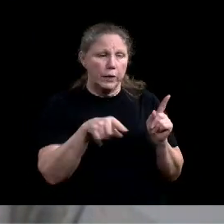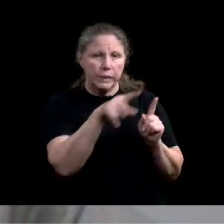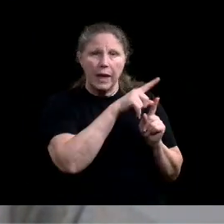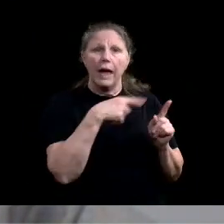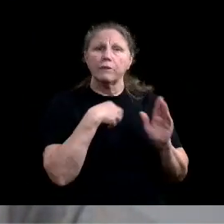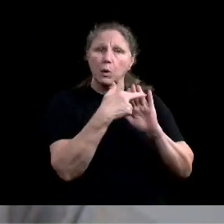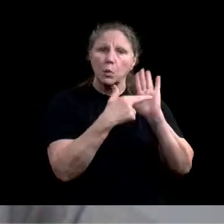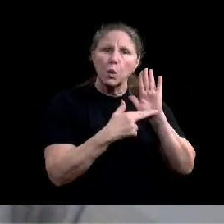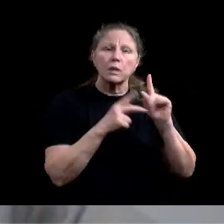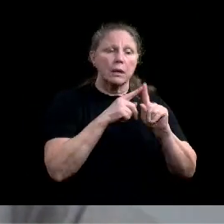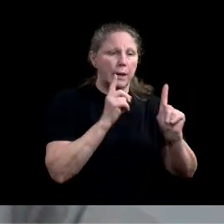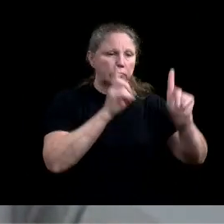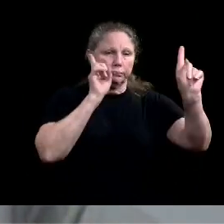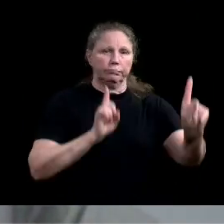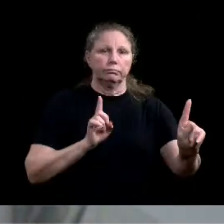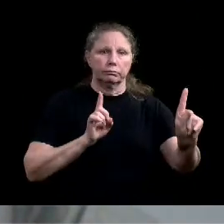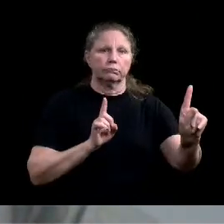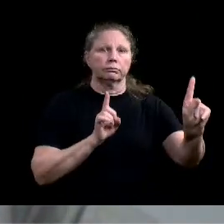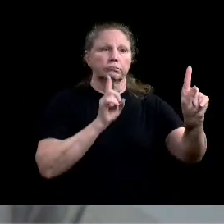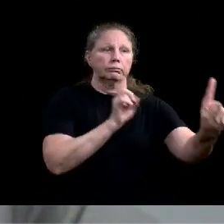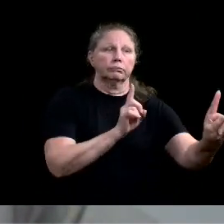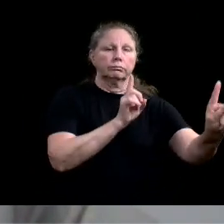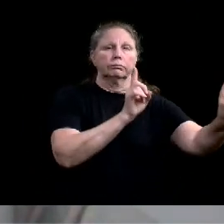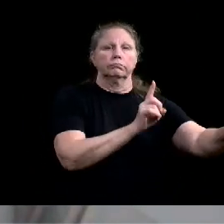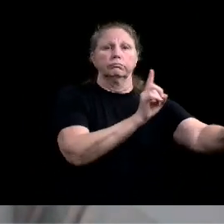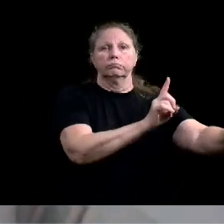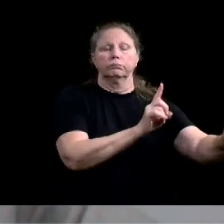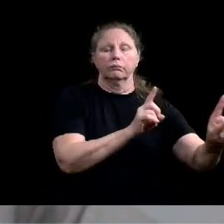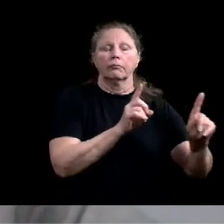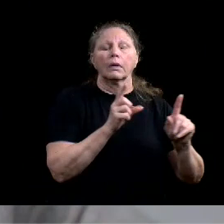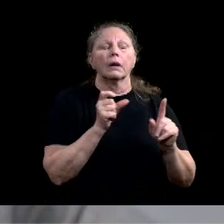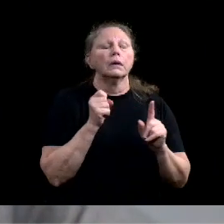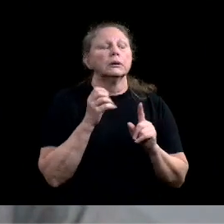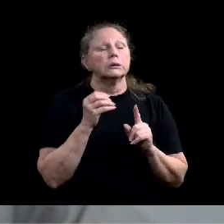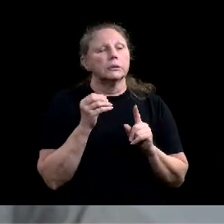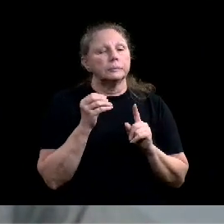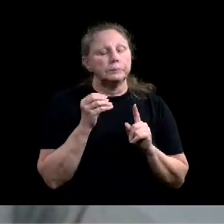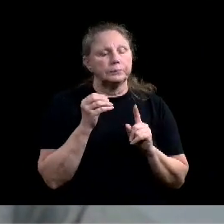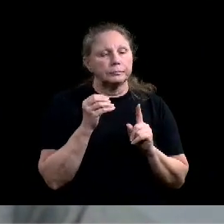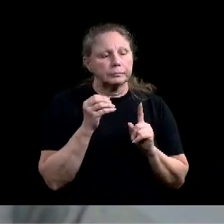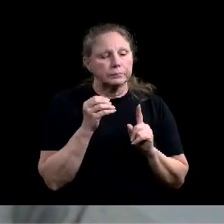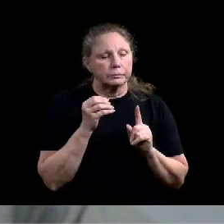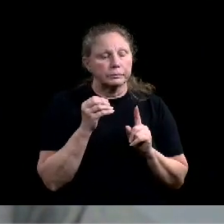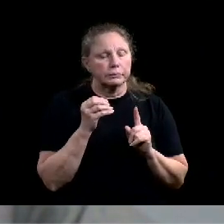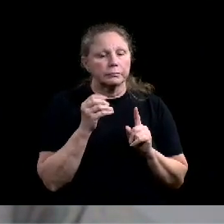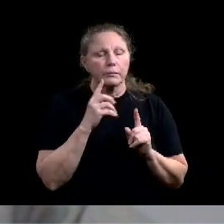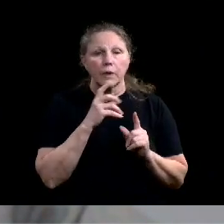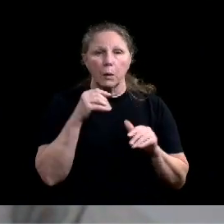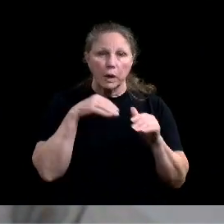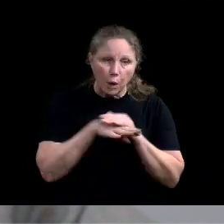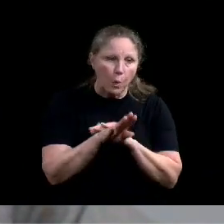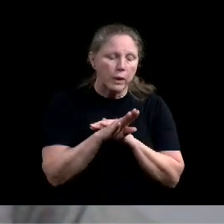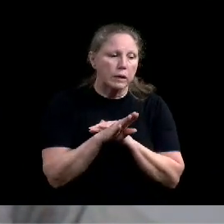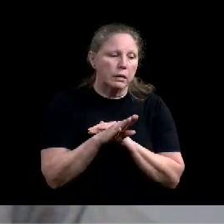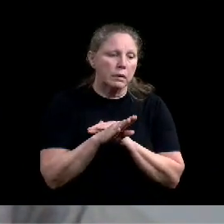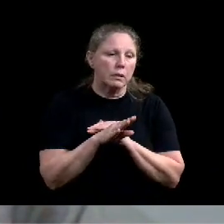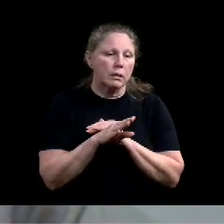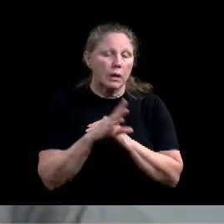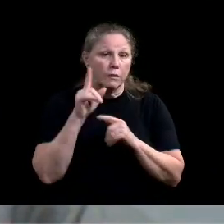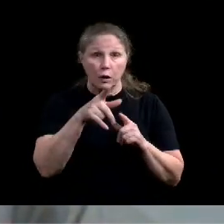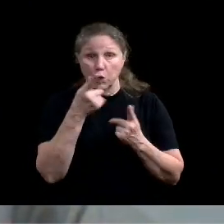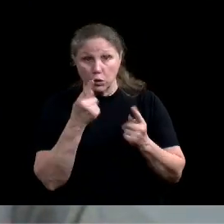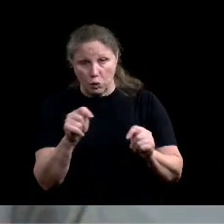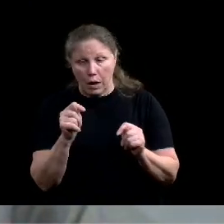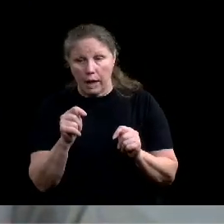it's hard to get in there and even though you're trying to social distance, the next person's not